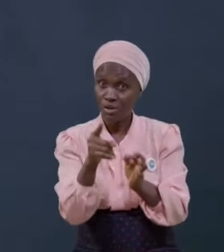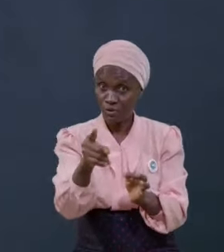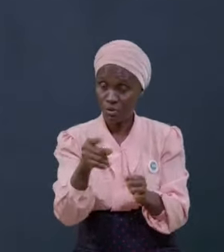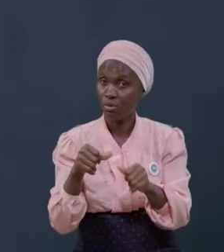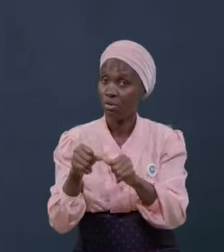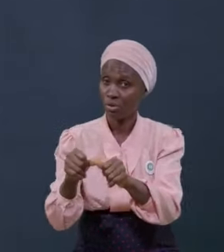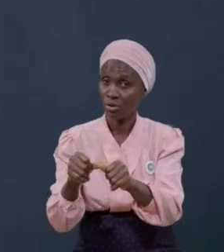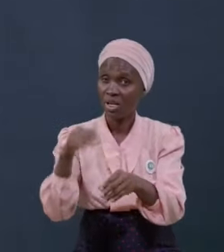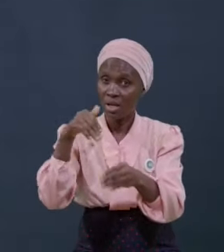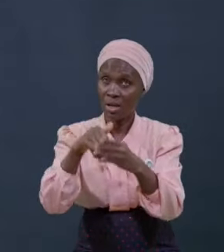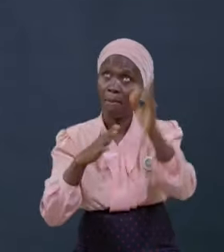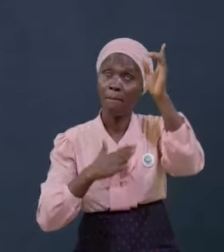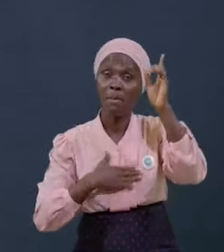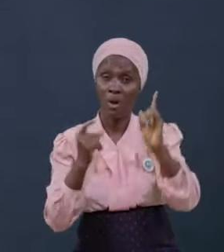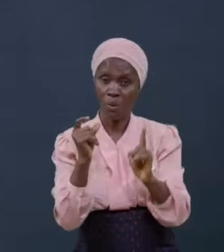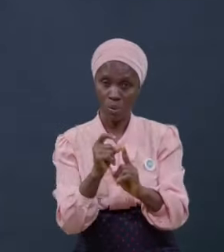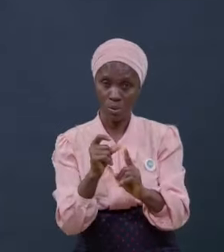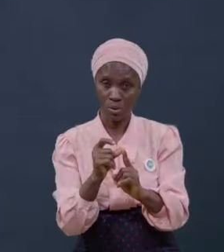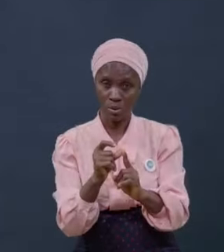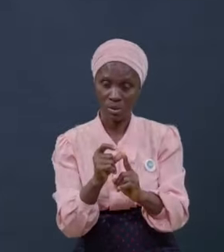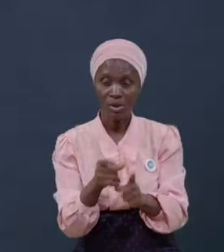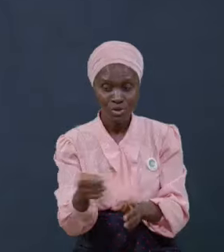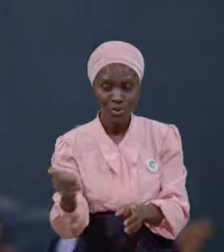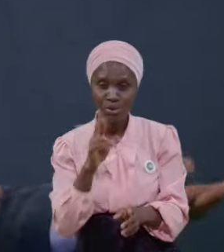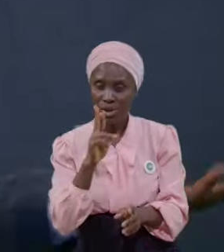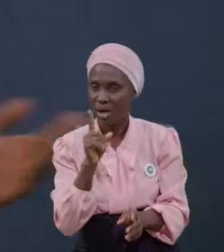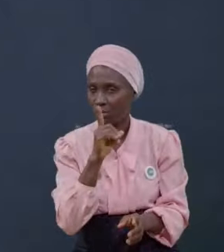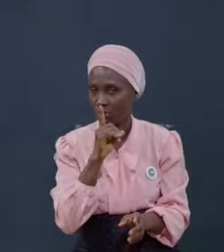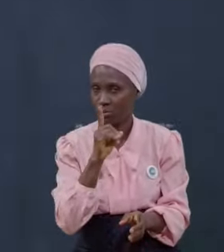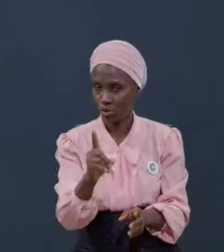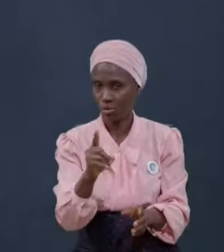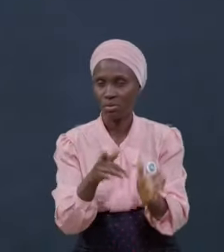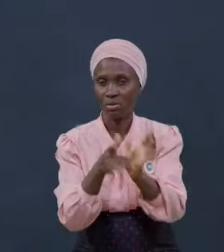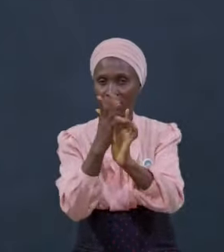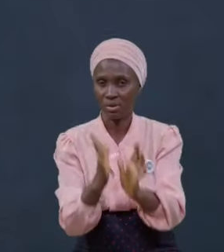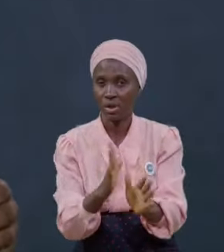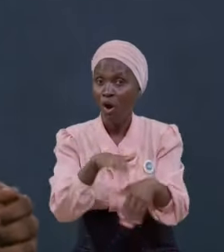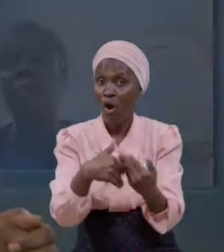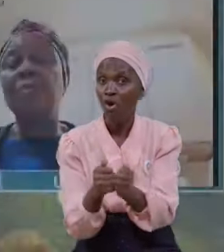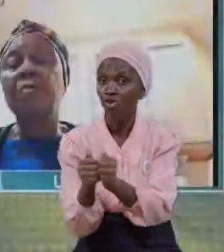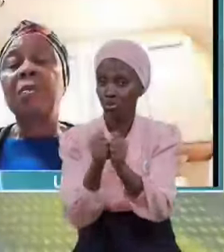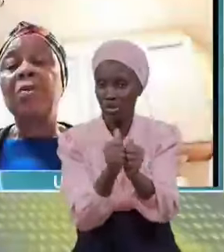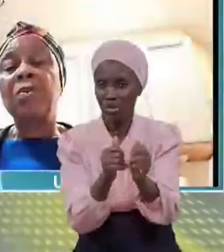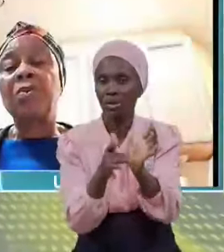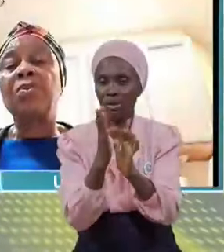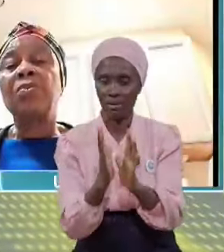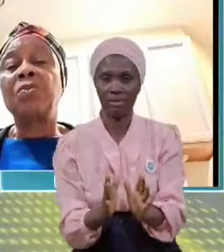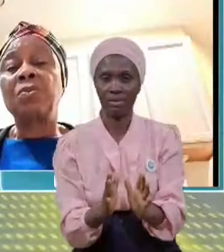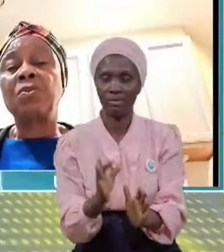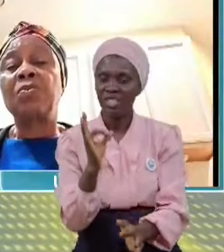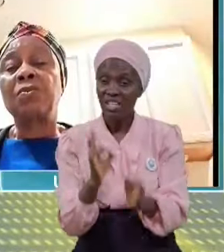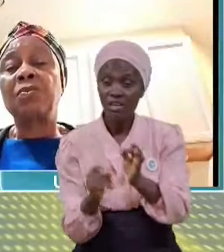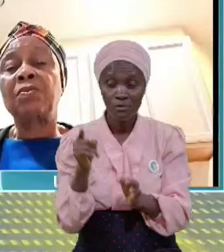those are actual altogether Christians, if ye continue in my word,